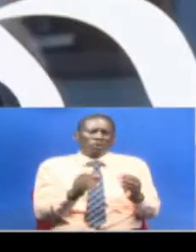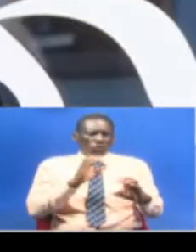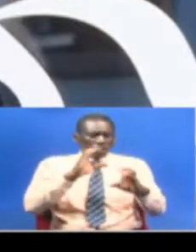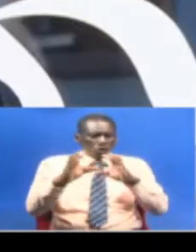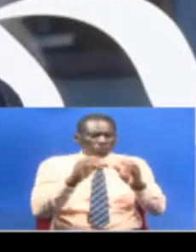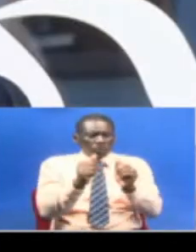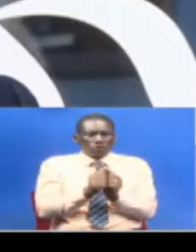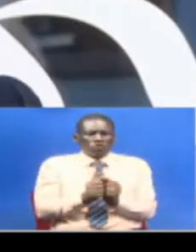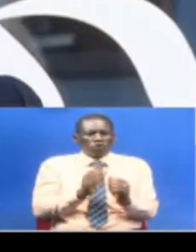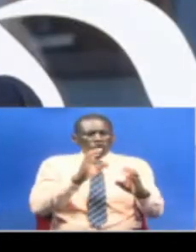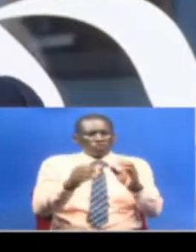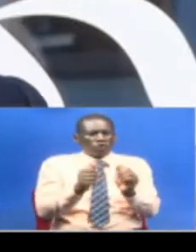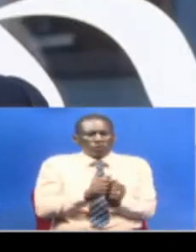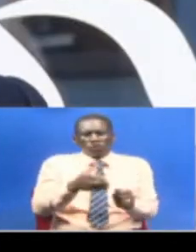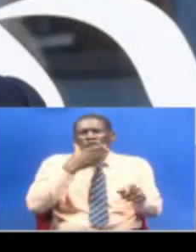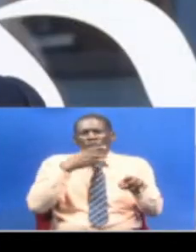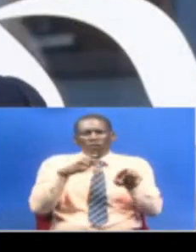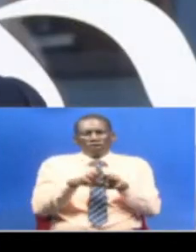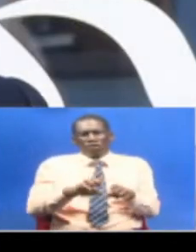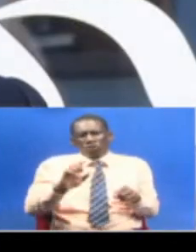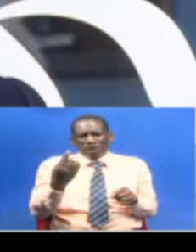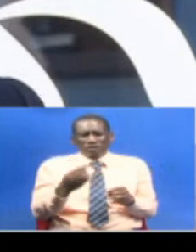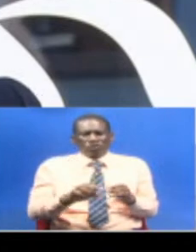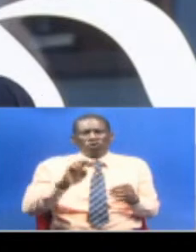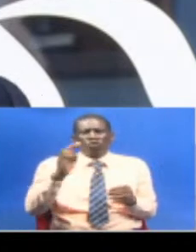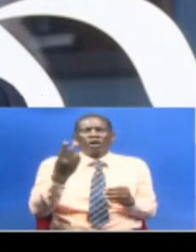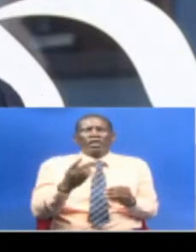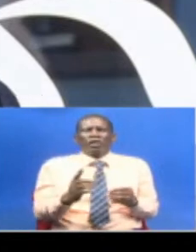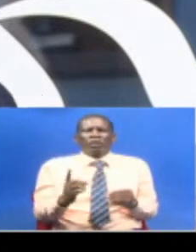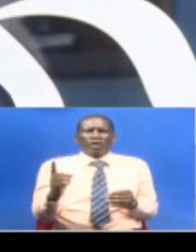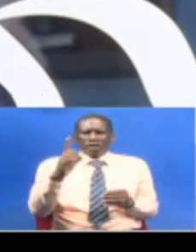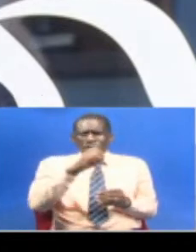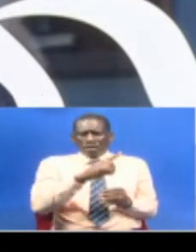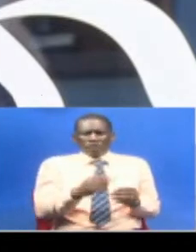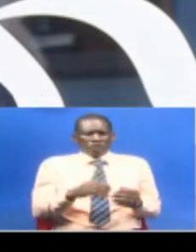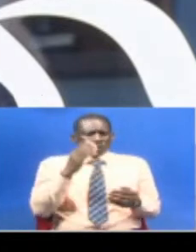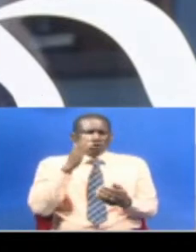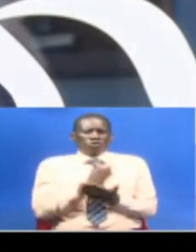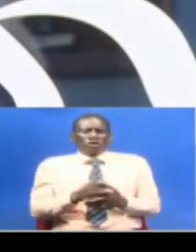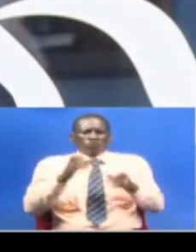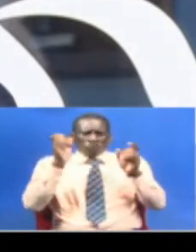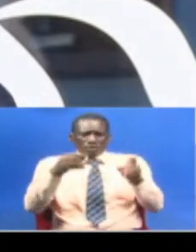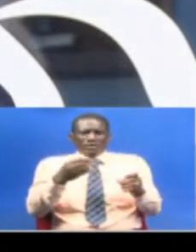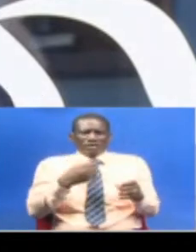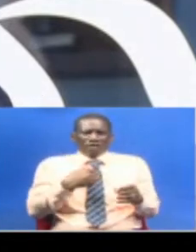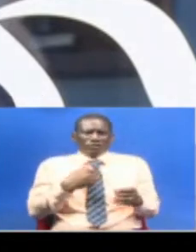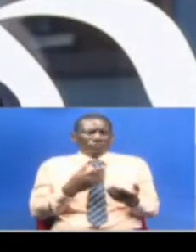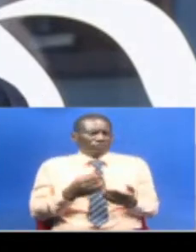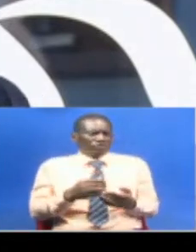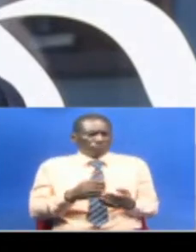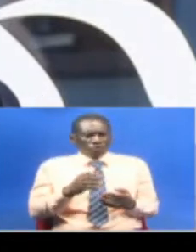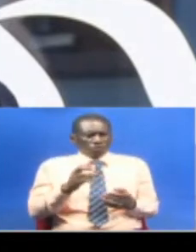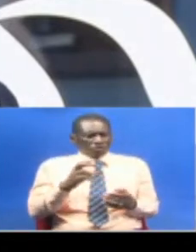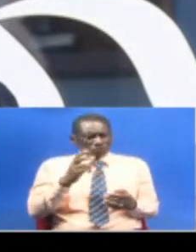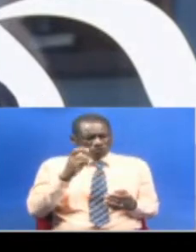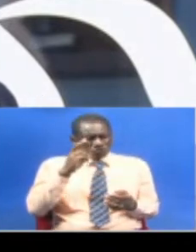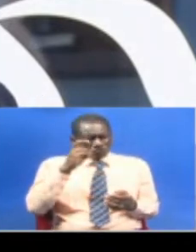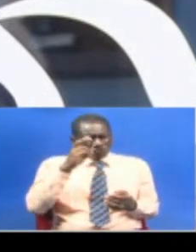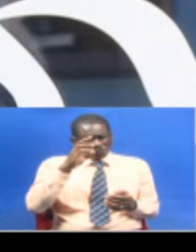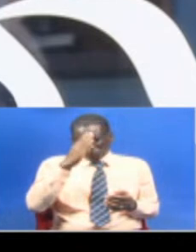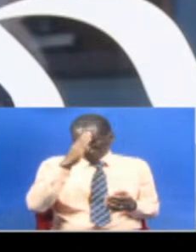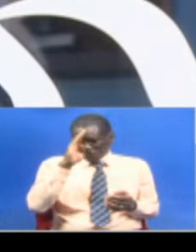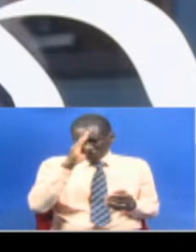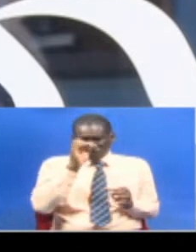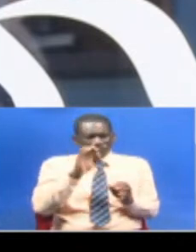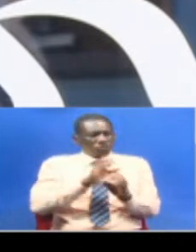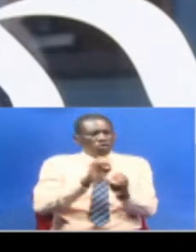with your brother once or twice in a day, really you must get the benefit of doubt if there is no other evidence